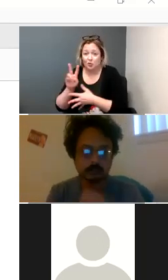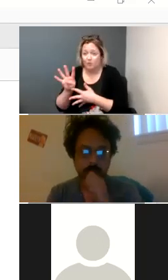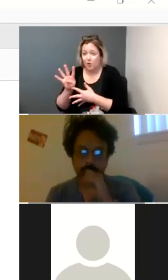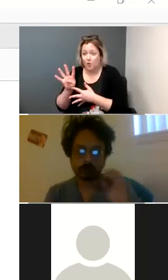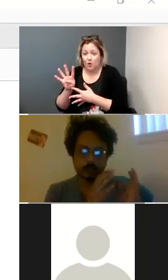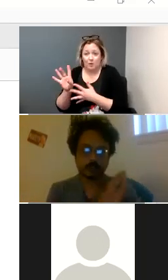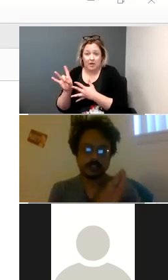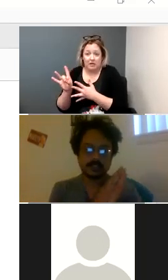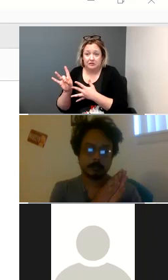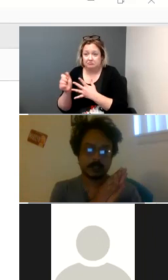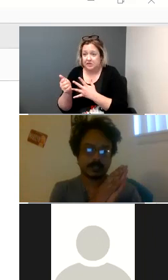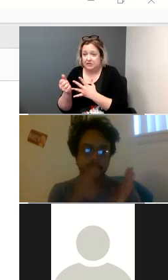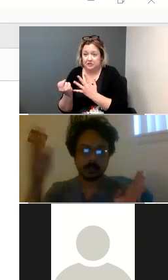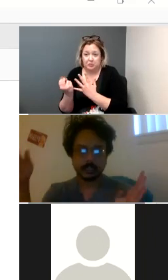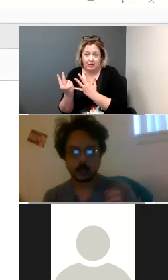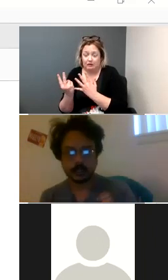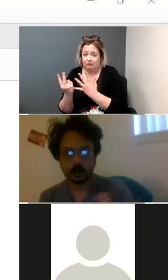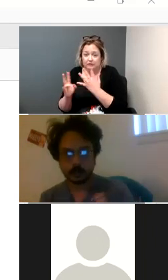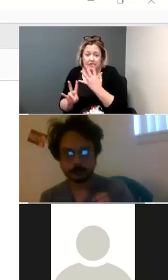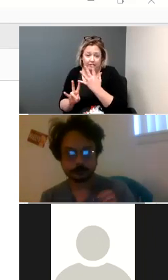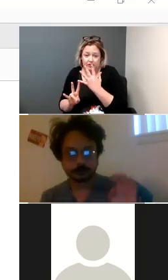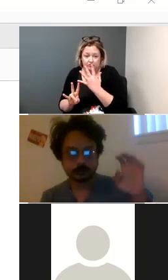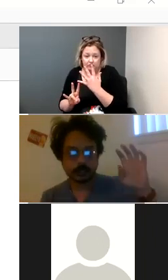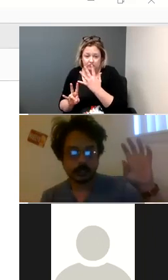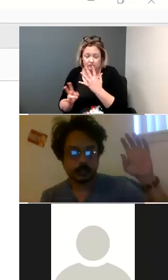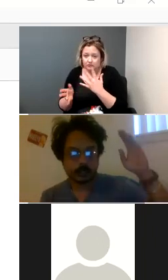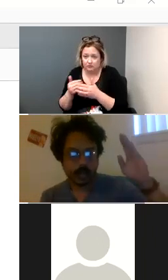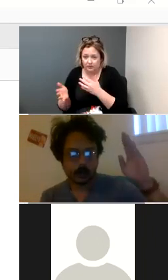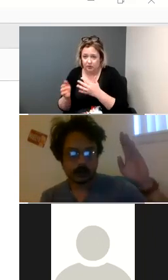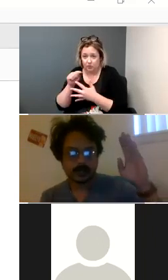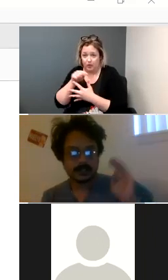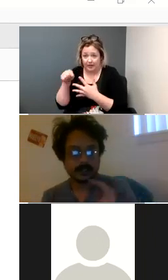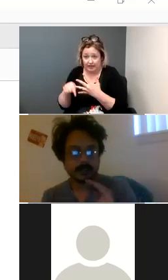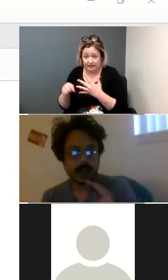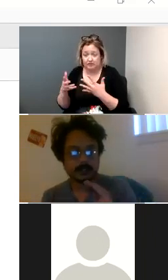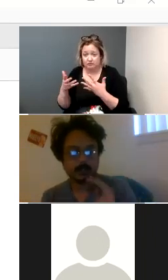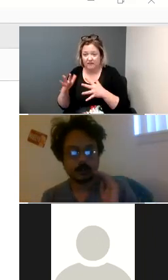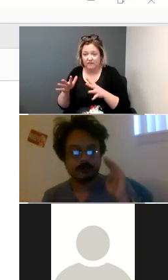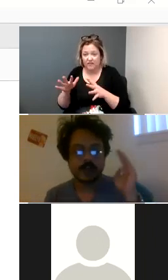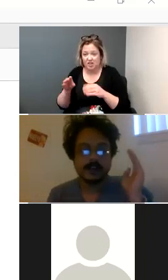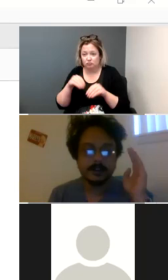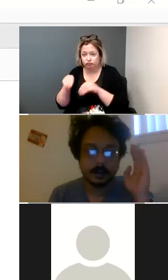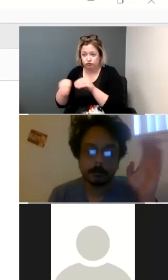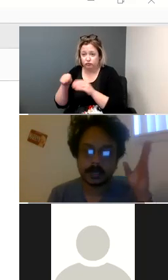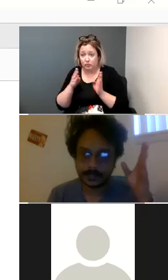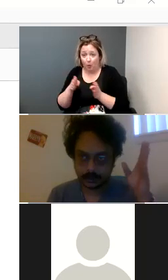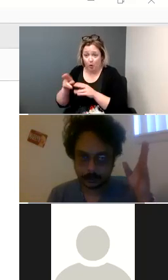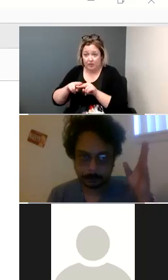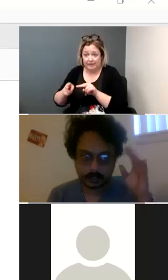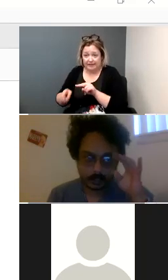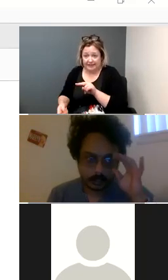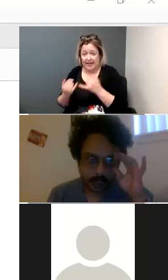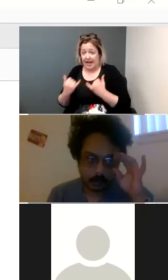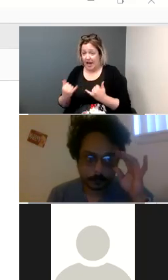and so on. So these numbers are in sorted order. Now, let's say that I ask you to find the number